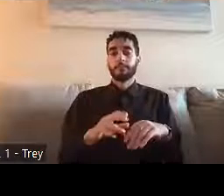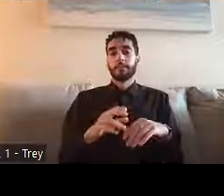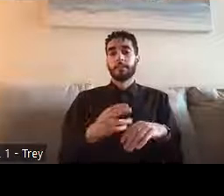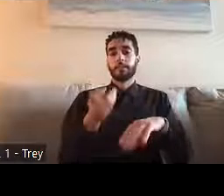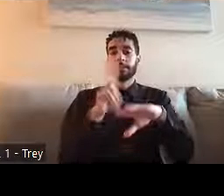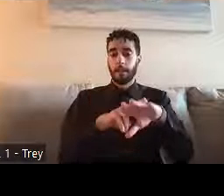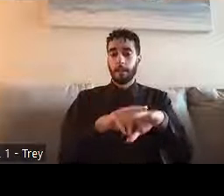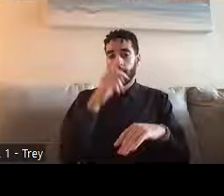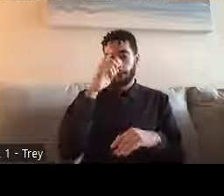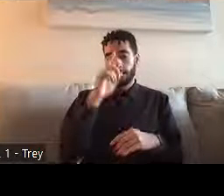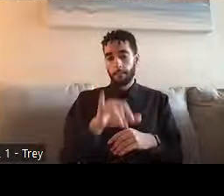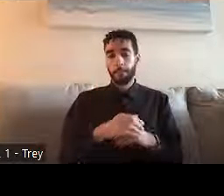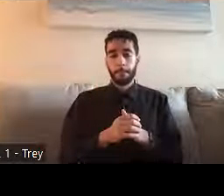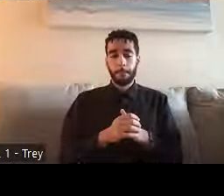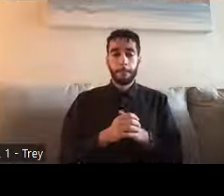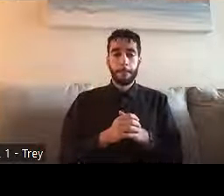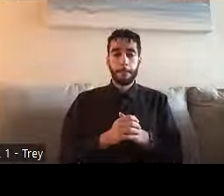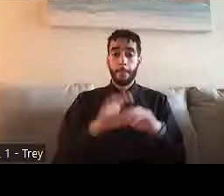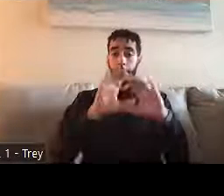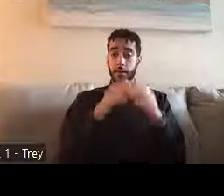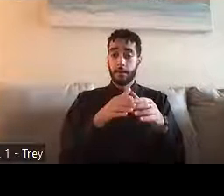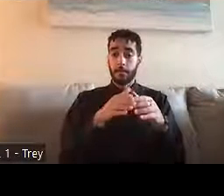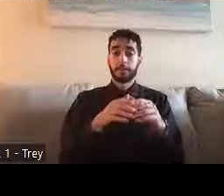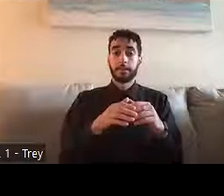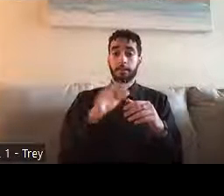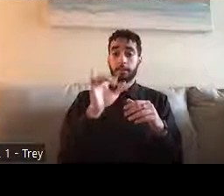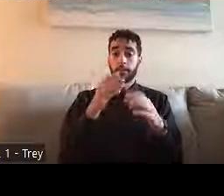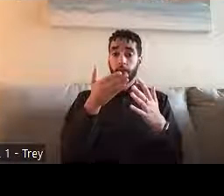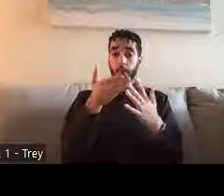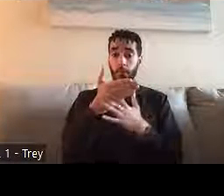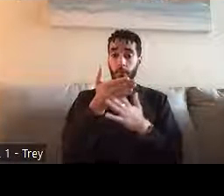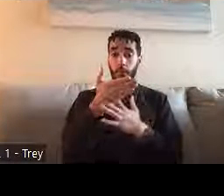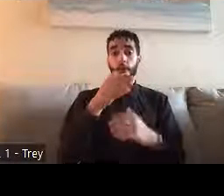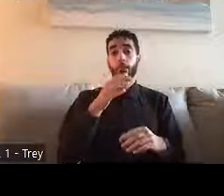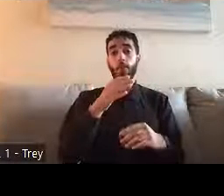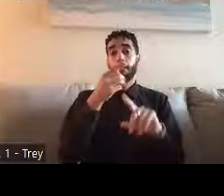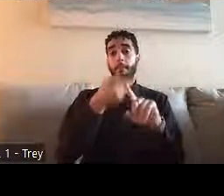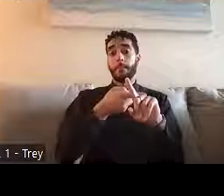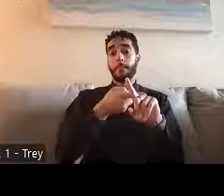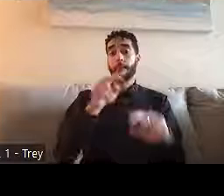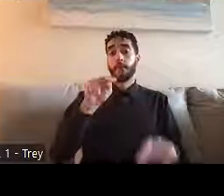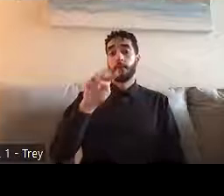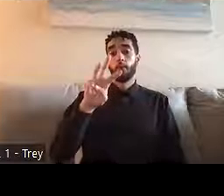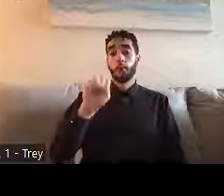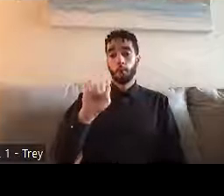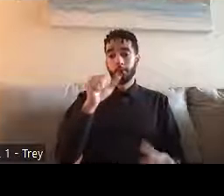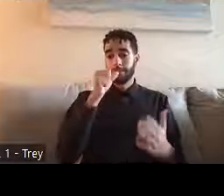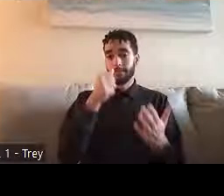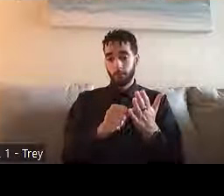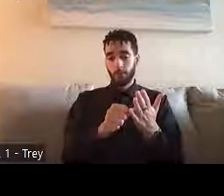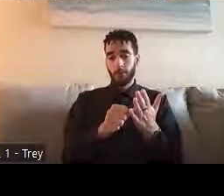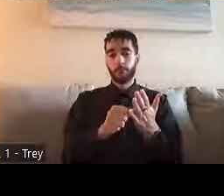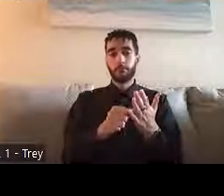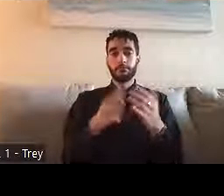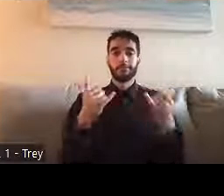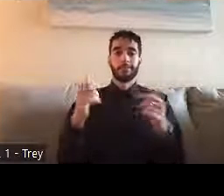these classes also go out through monthly newsletters, but we've embedded them now in CareNav.